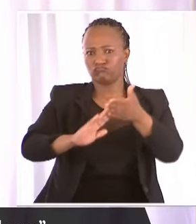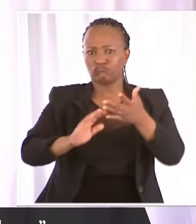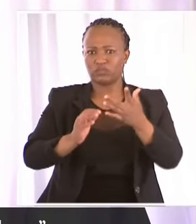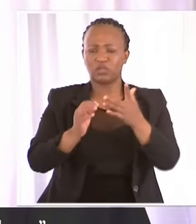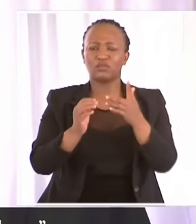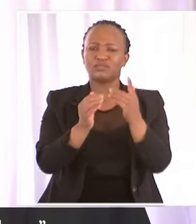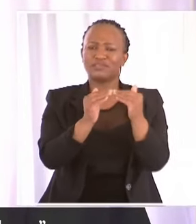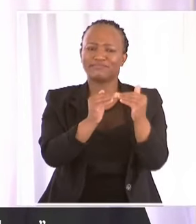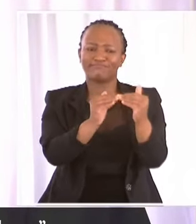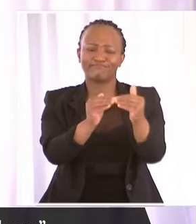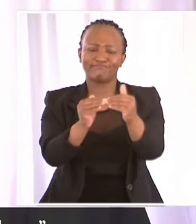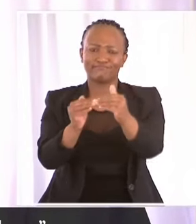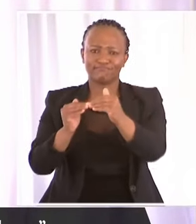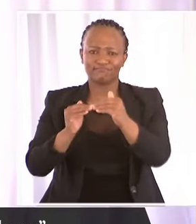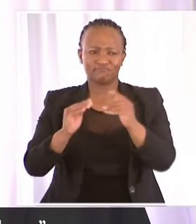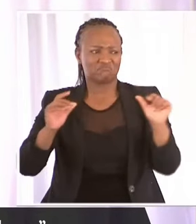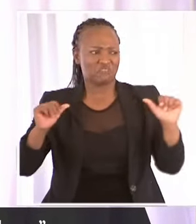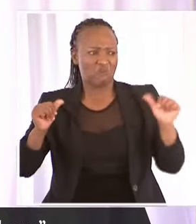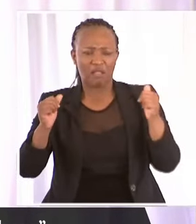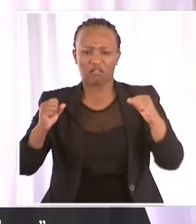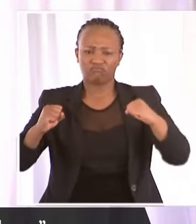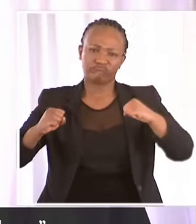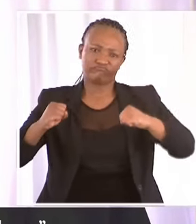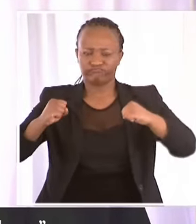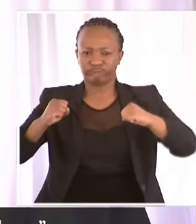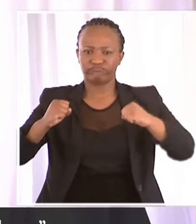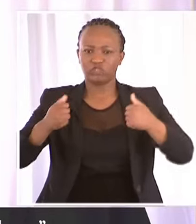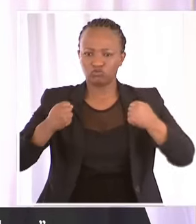anchored and strong.